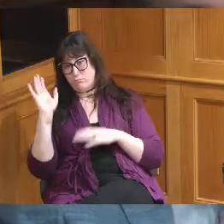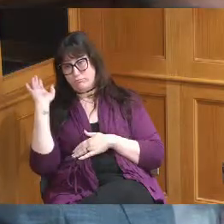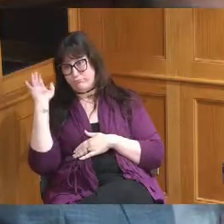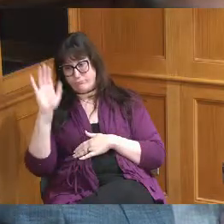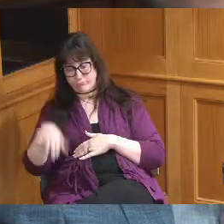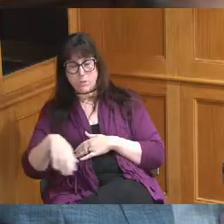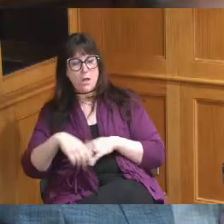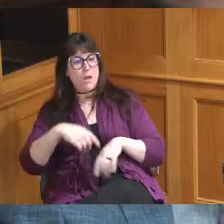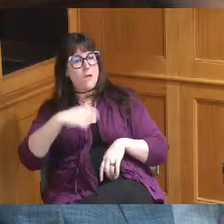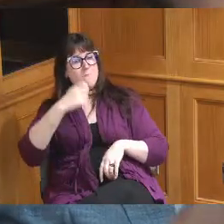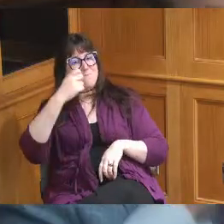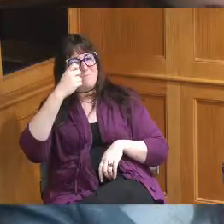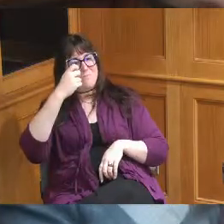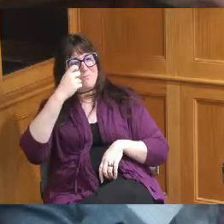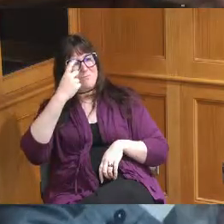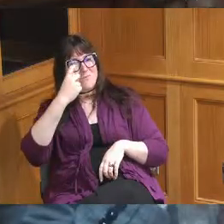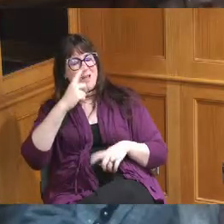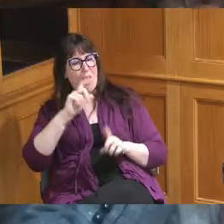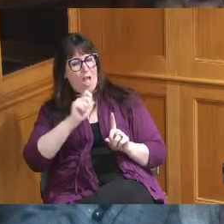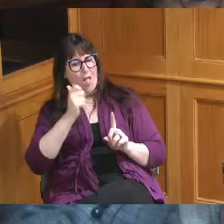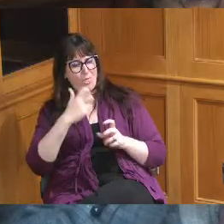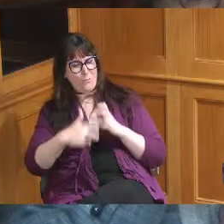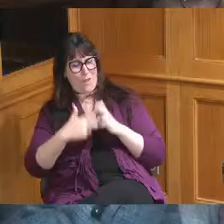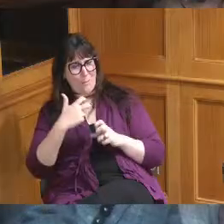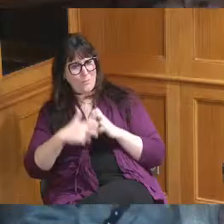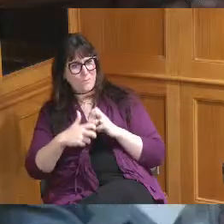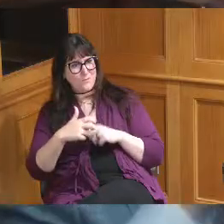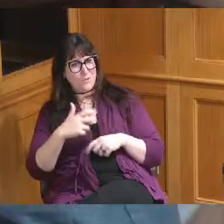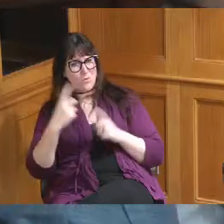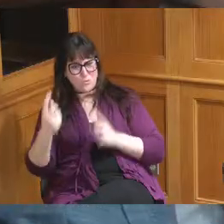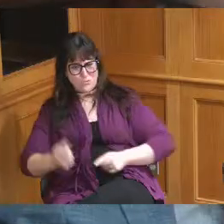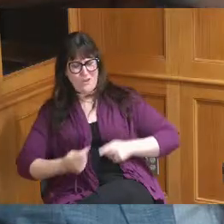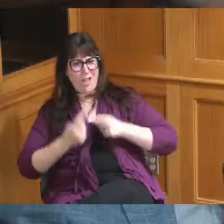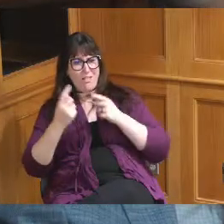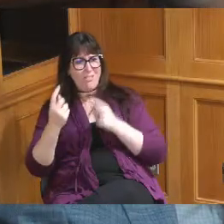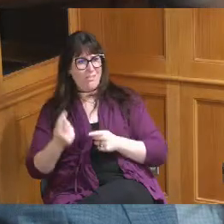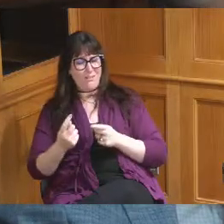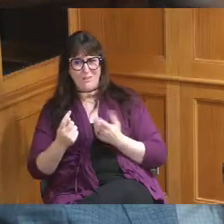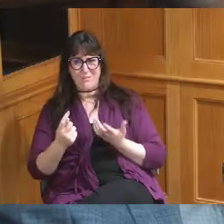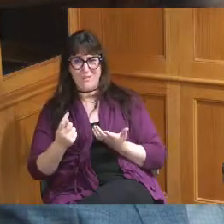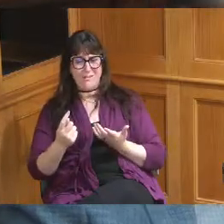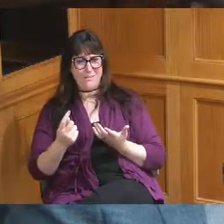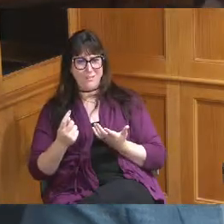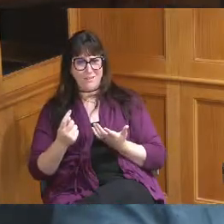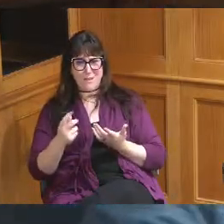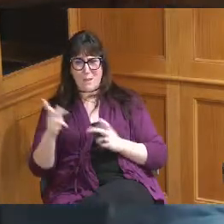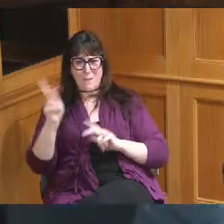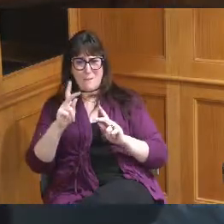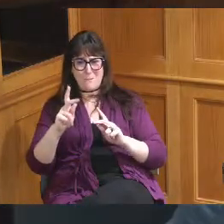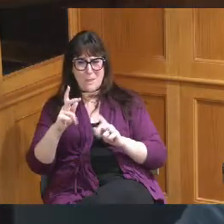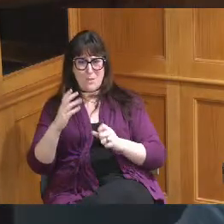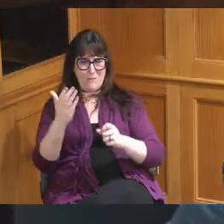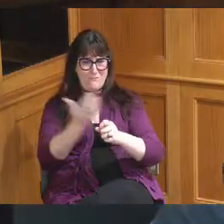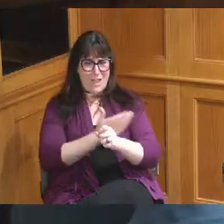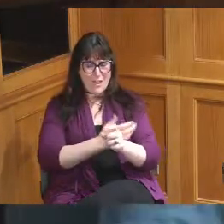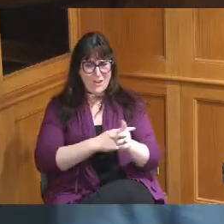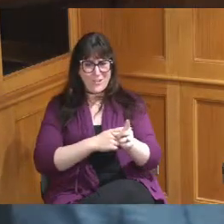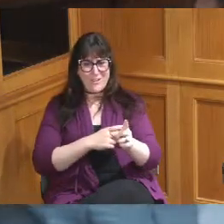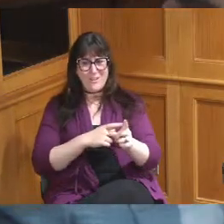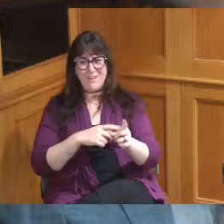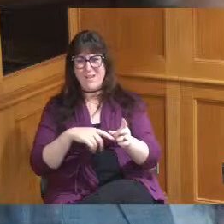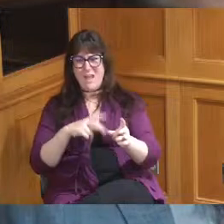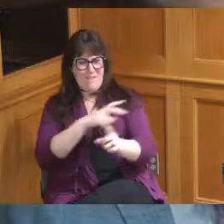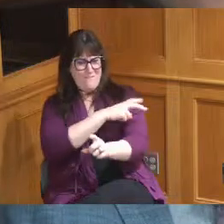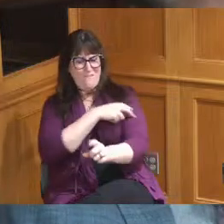we got other issues. We out here struggling. People done lost their jobs. We had a